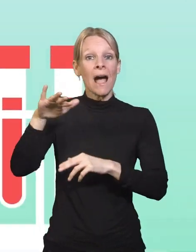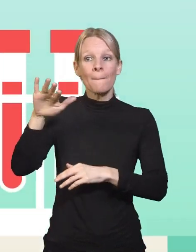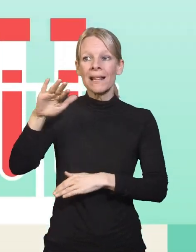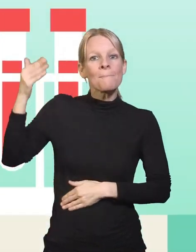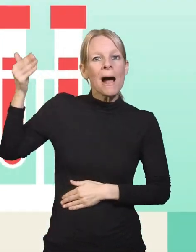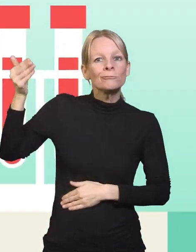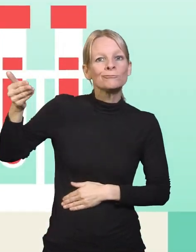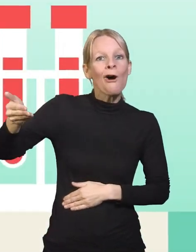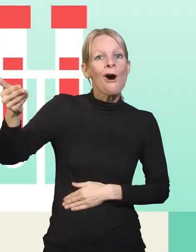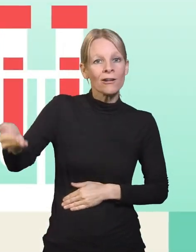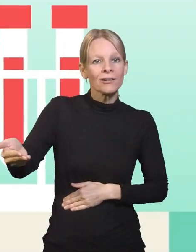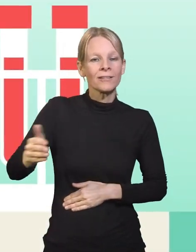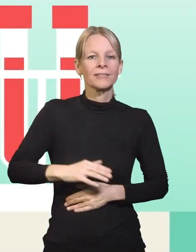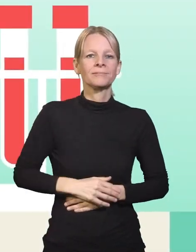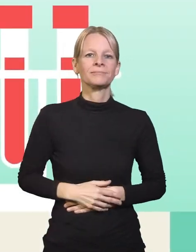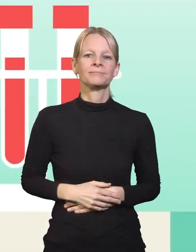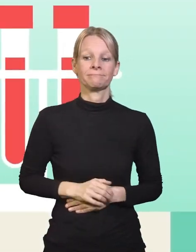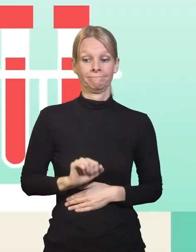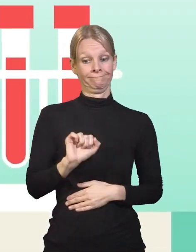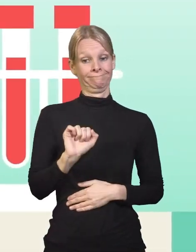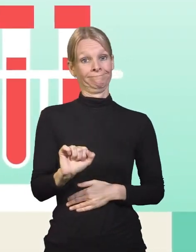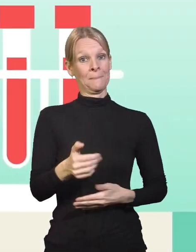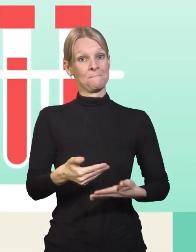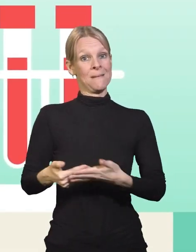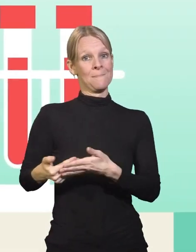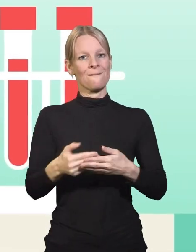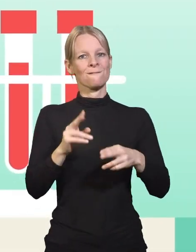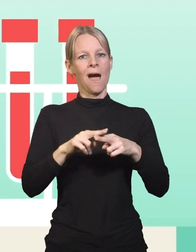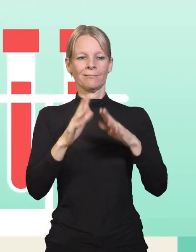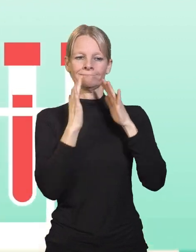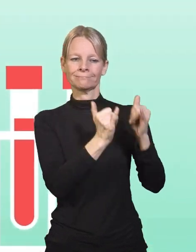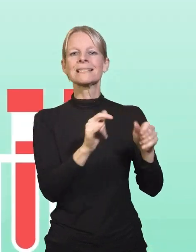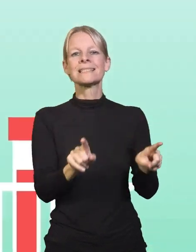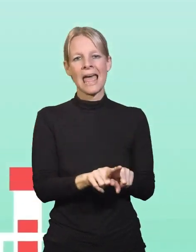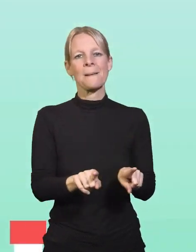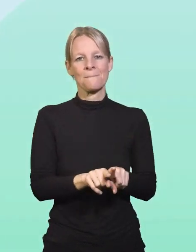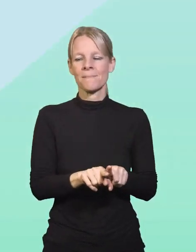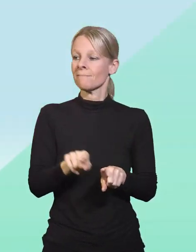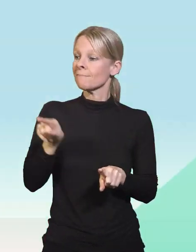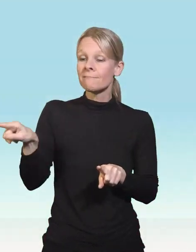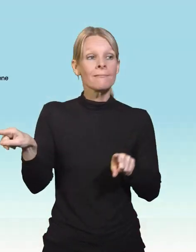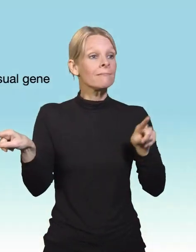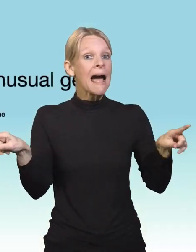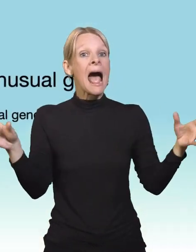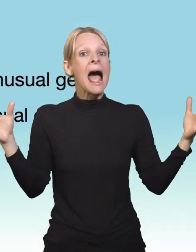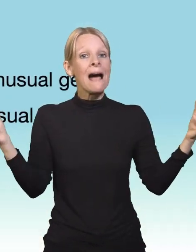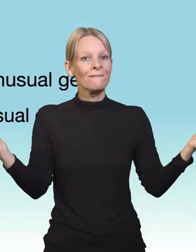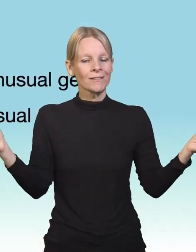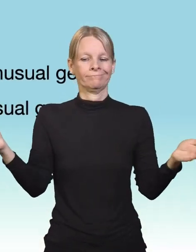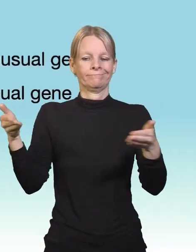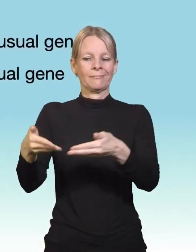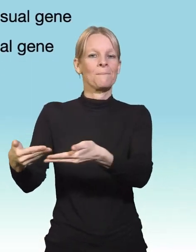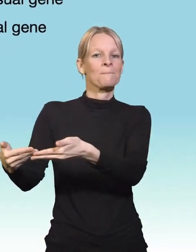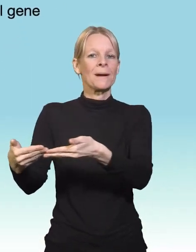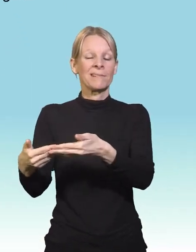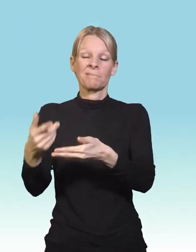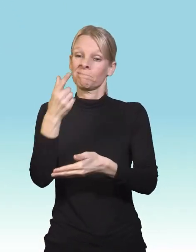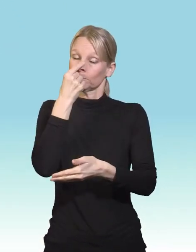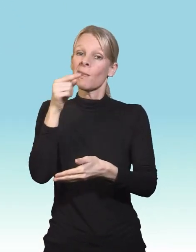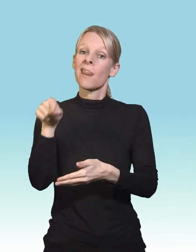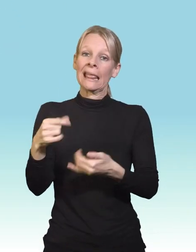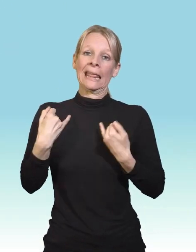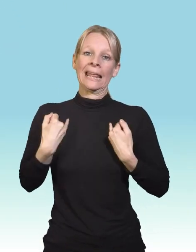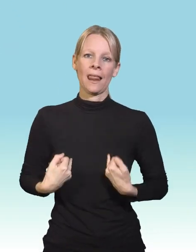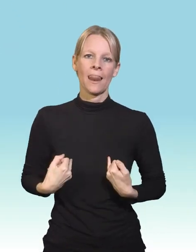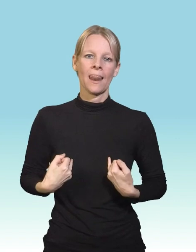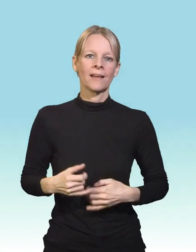The baby's father may also be offered a test. If both parents are carriers, it doesn't mean they have the condition, but there's a chance